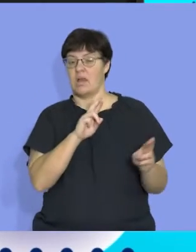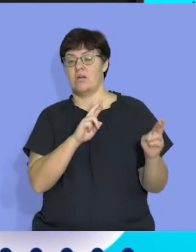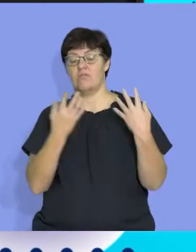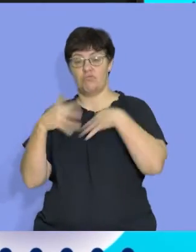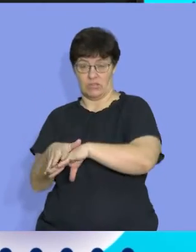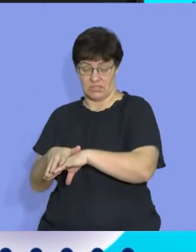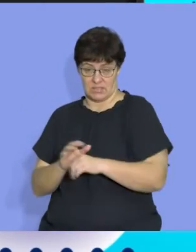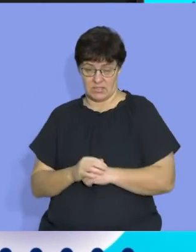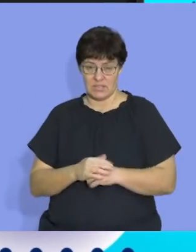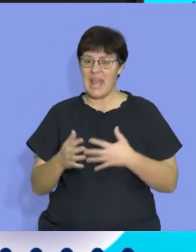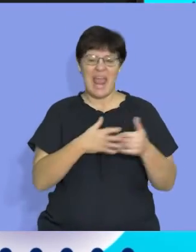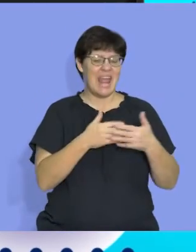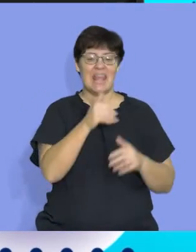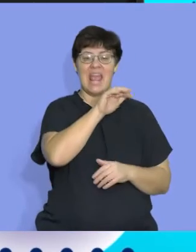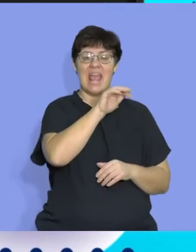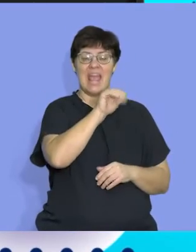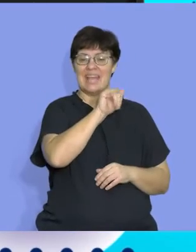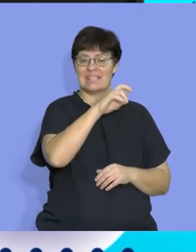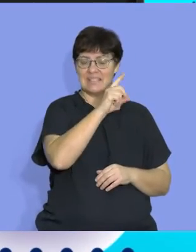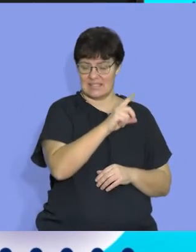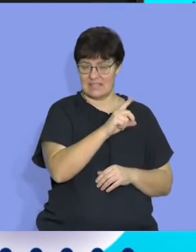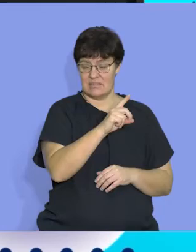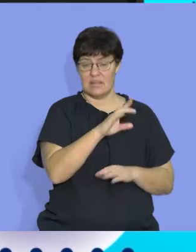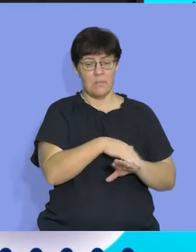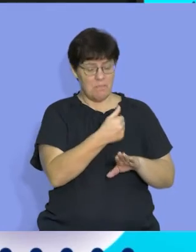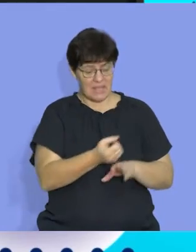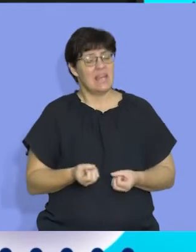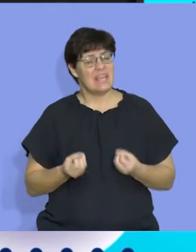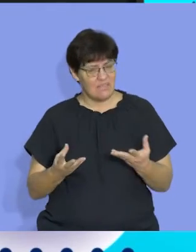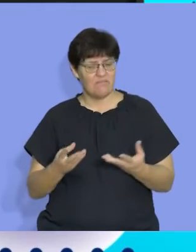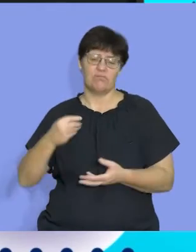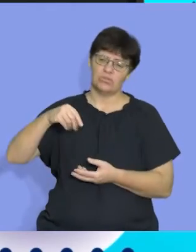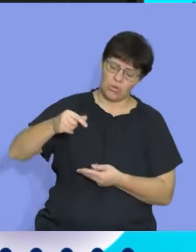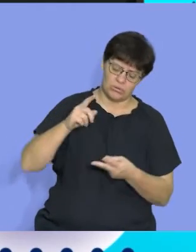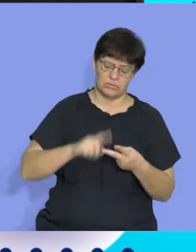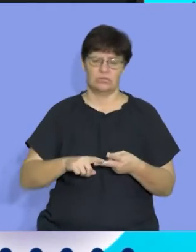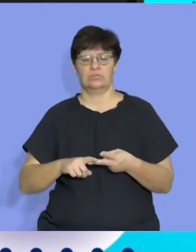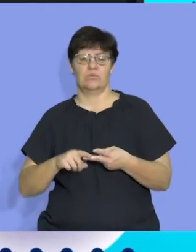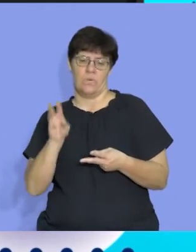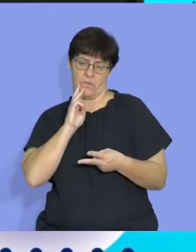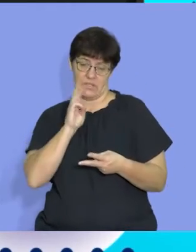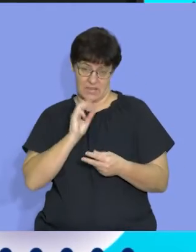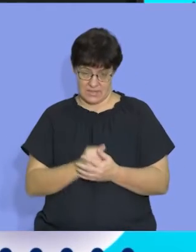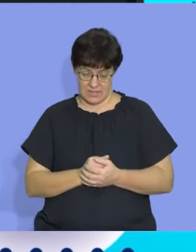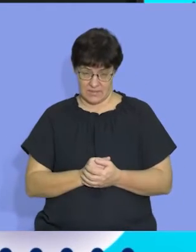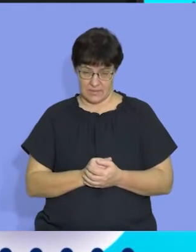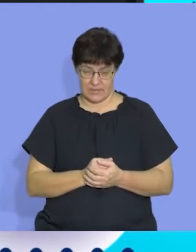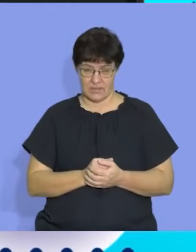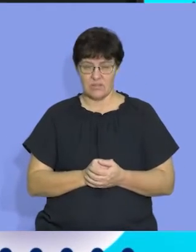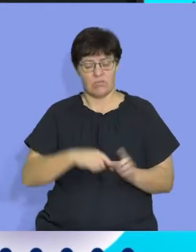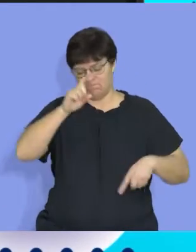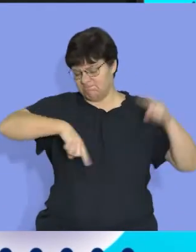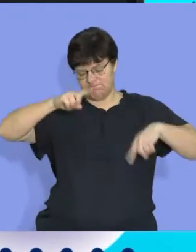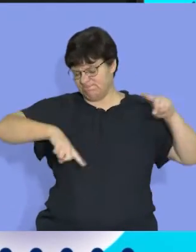Now, any acid-base reaction produces salt and water, okay? So the formation or the production of salt, has a